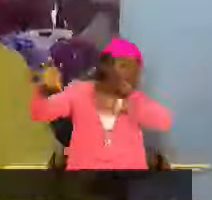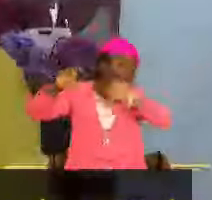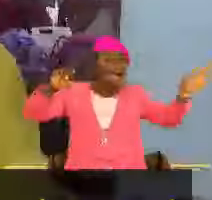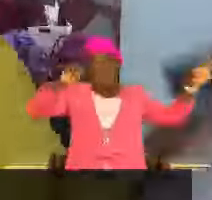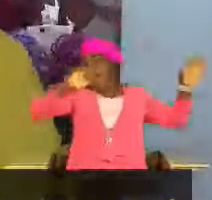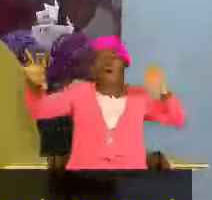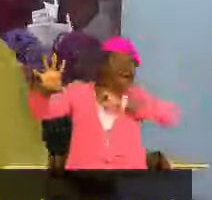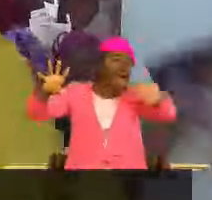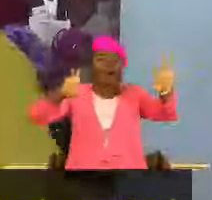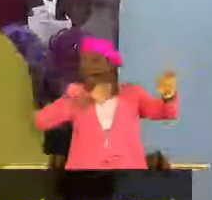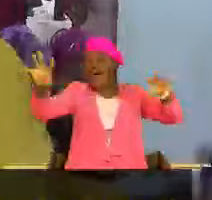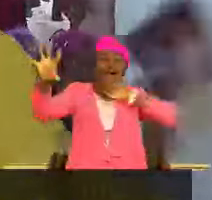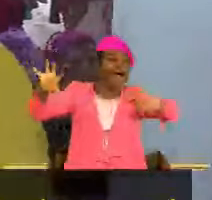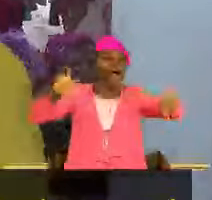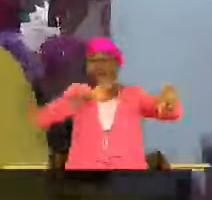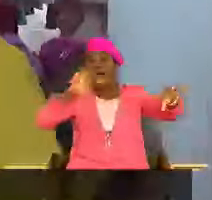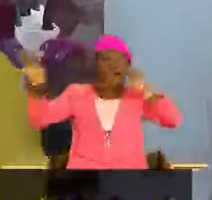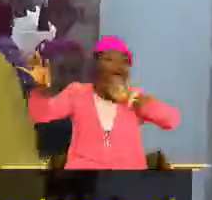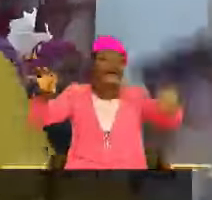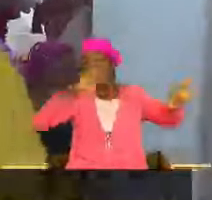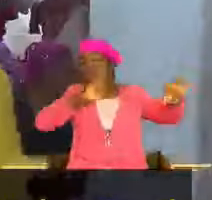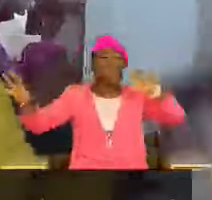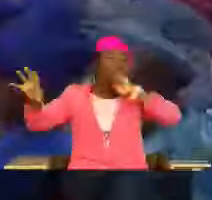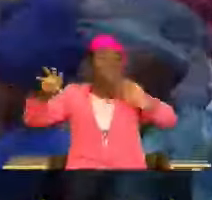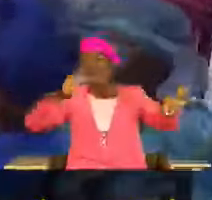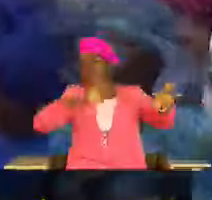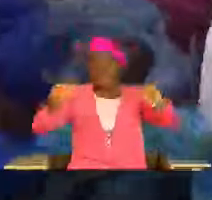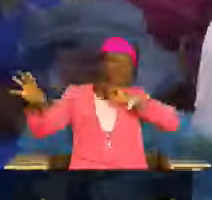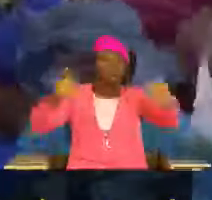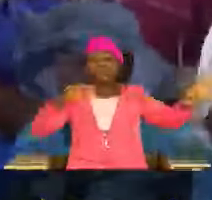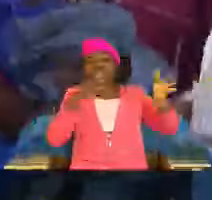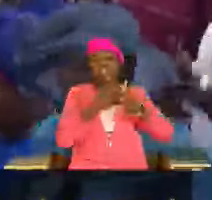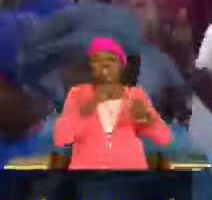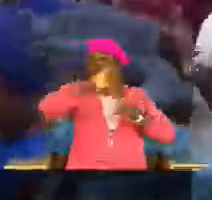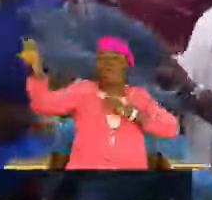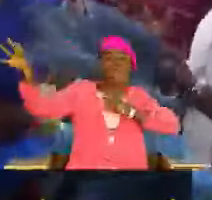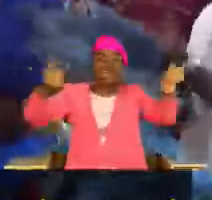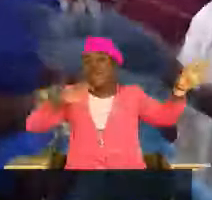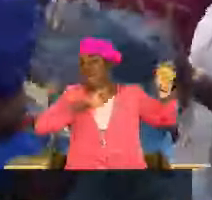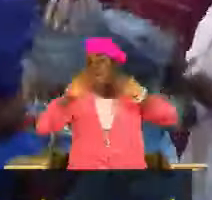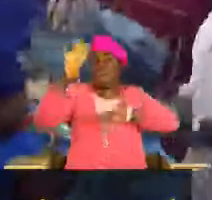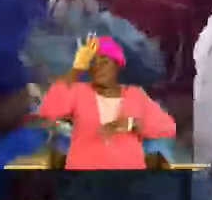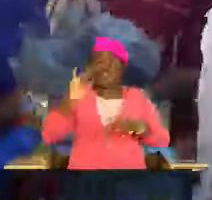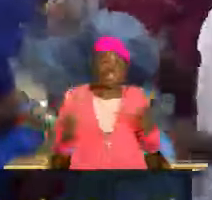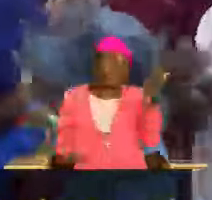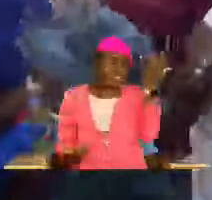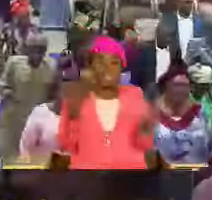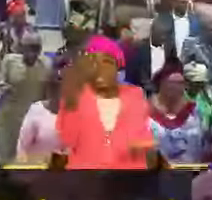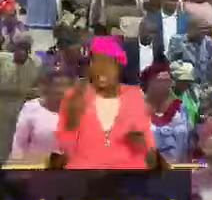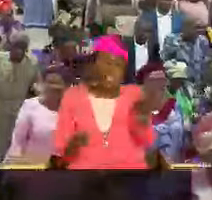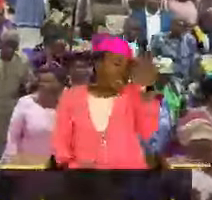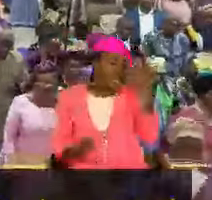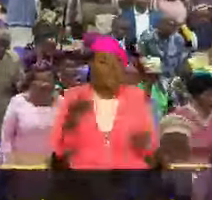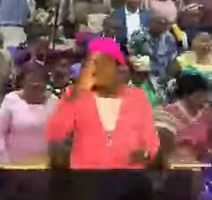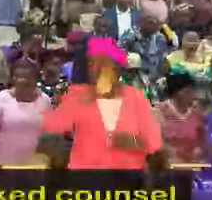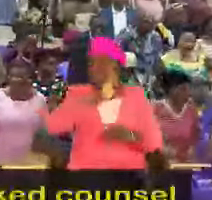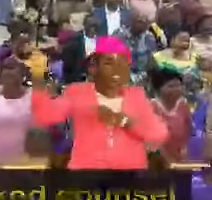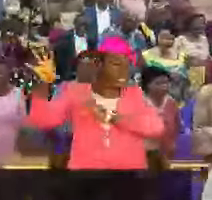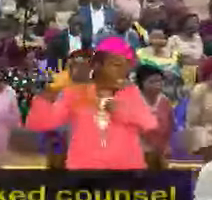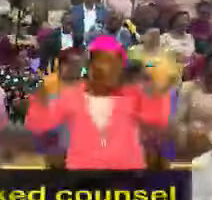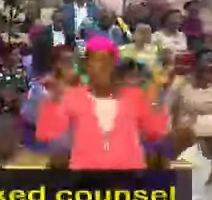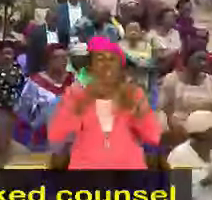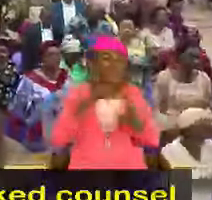fire scatter it scatter it scatter it by fire scatter it by fire every